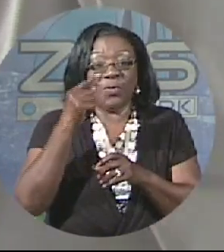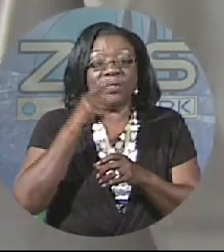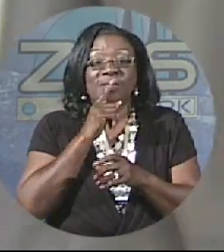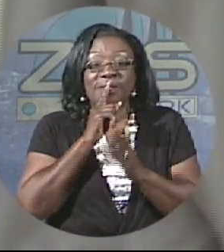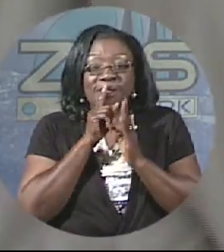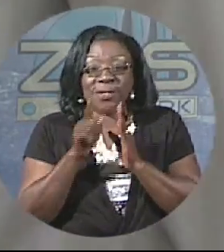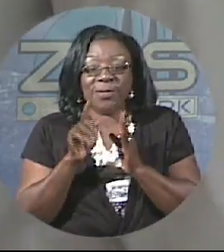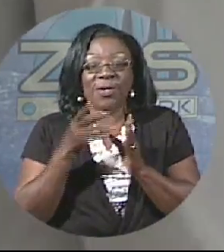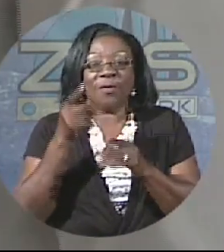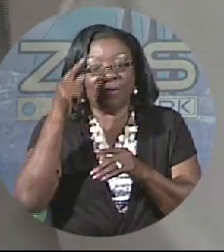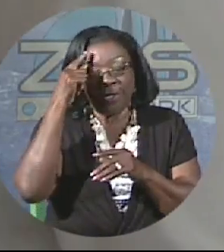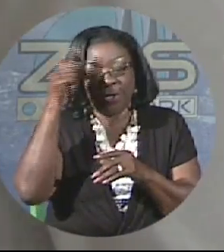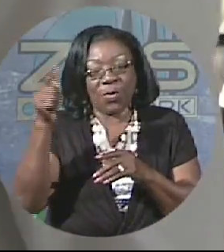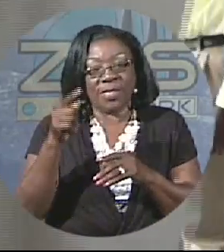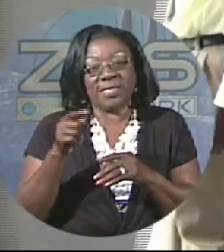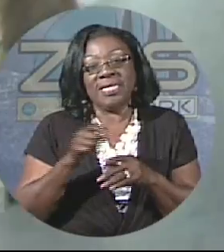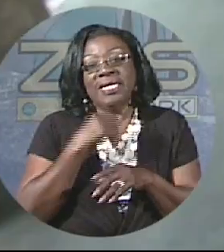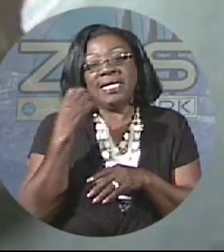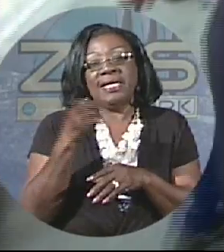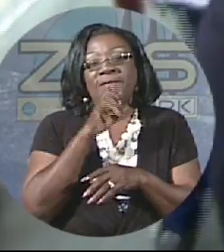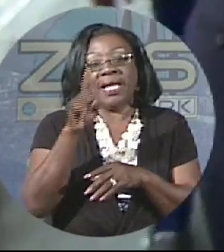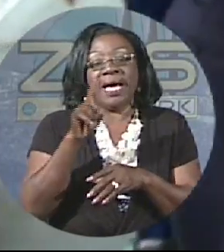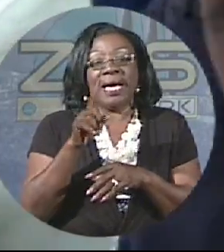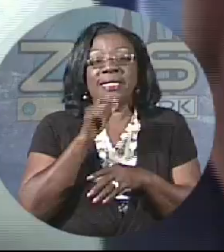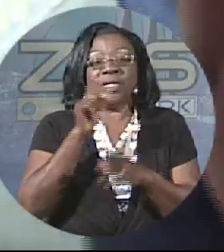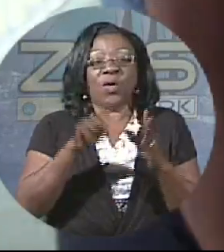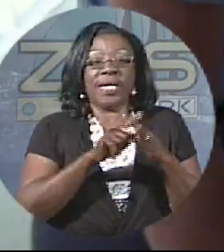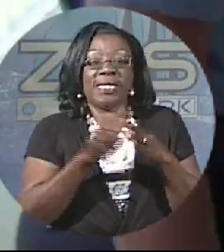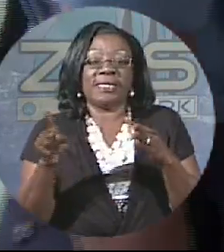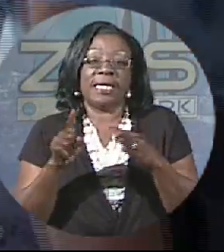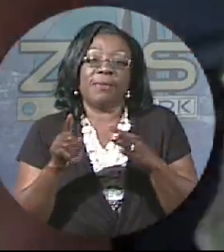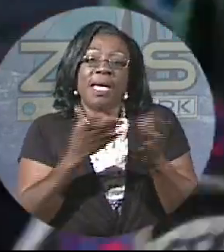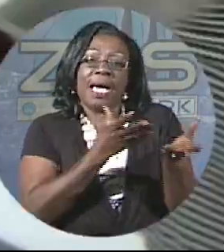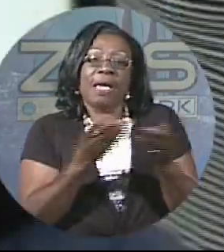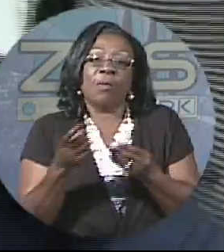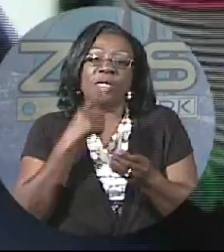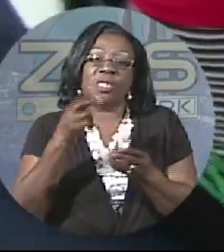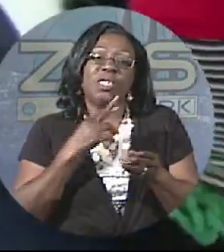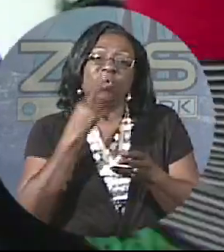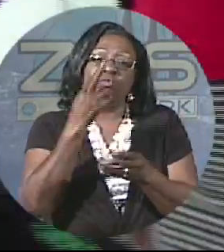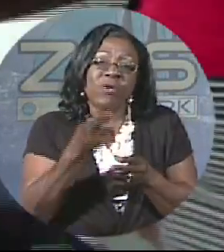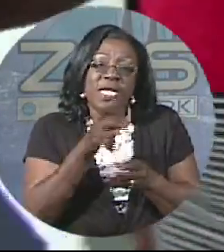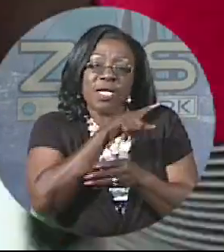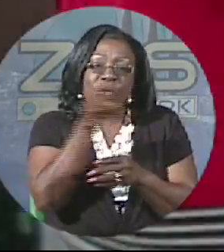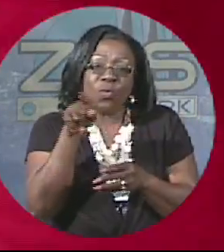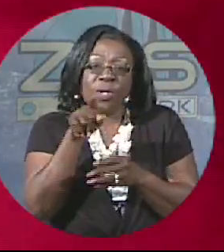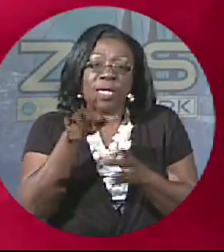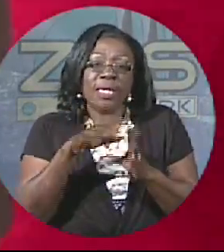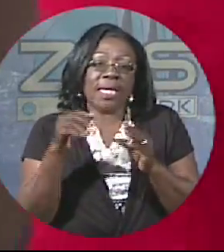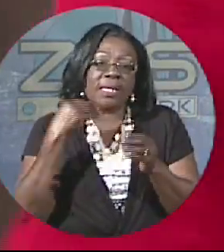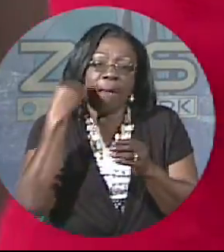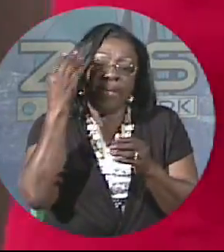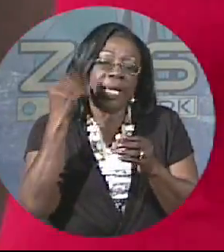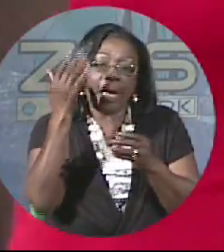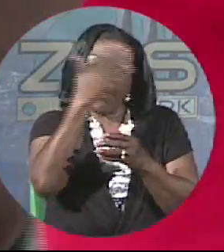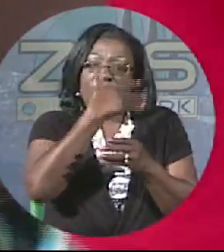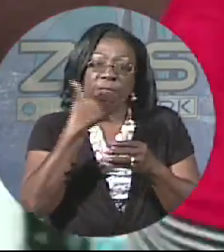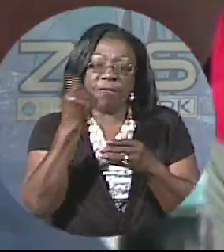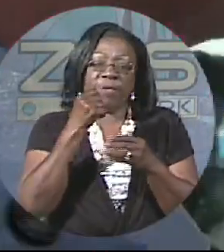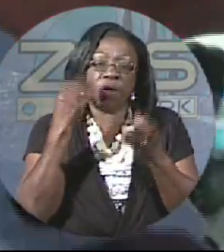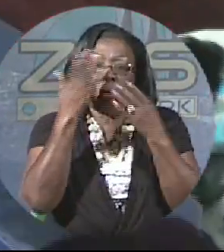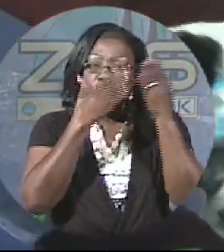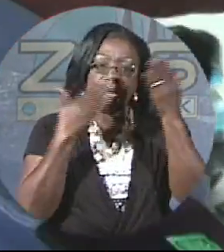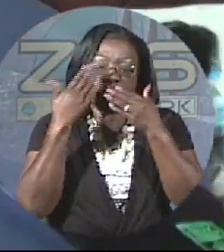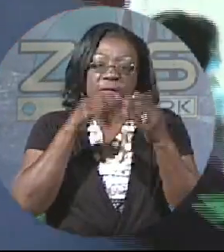on recruit stress. Even I did not escape. I want to see the real you. Get in that cabin 5, and go and wash your face right